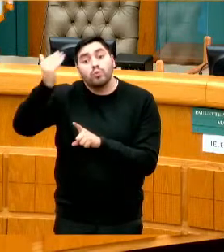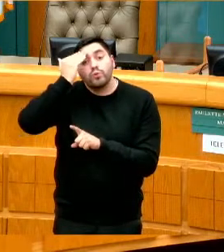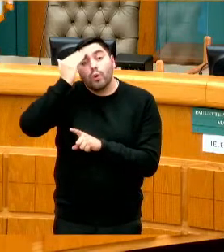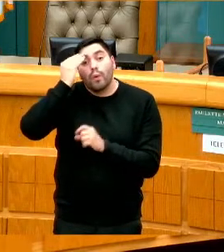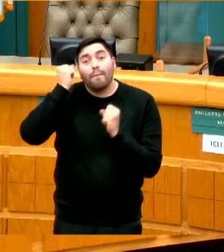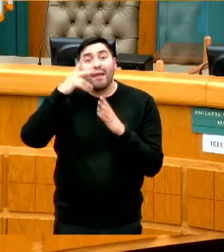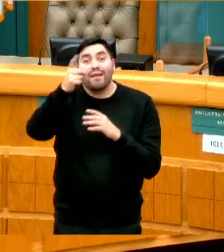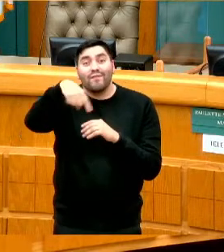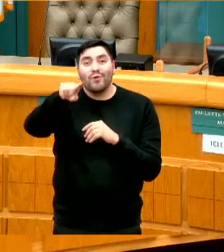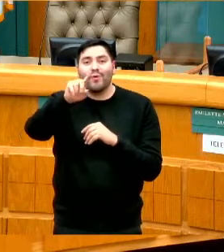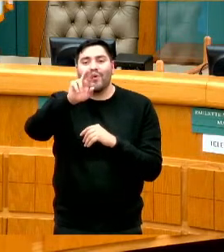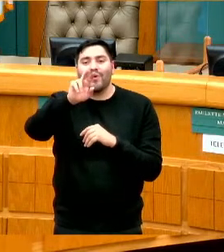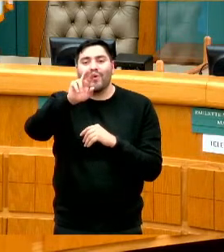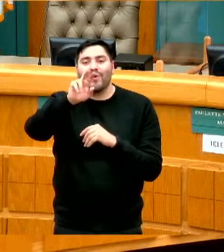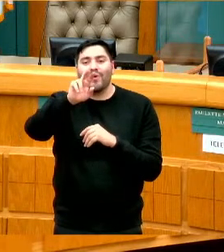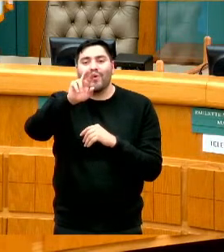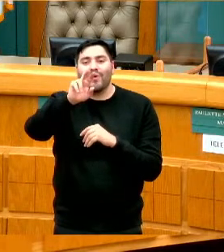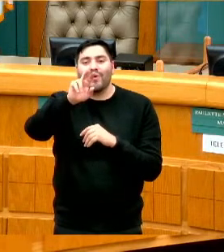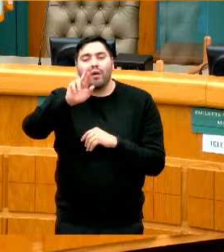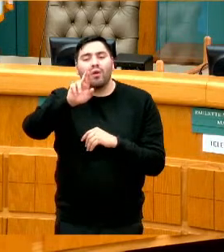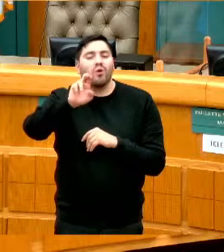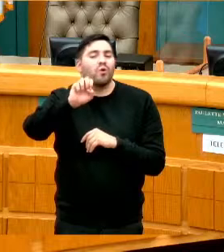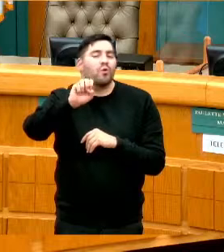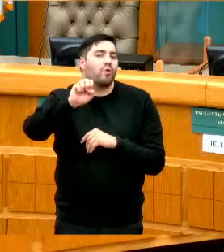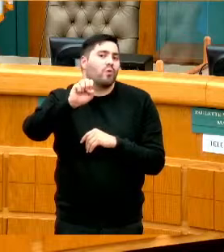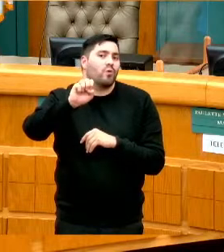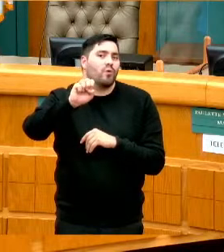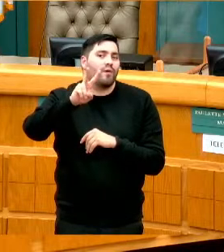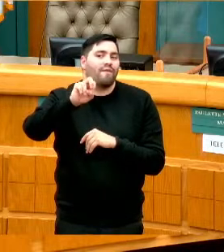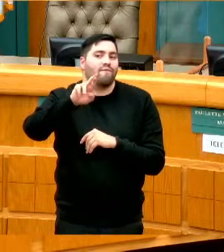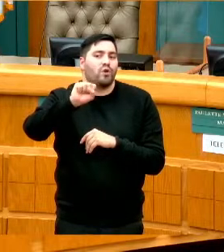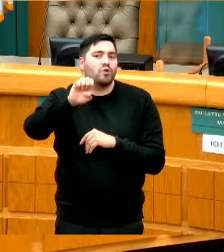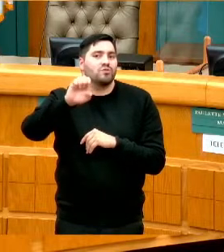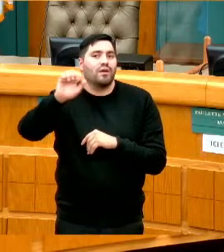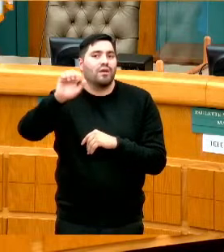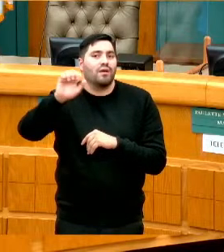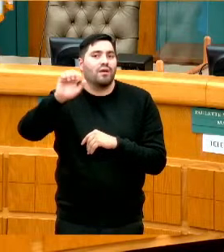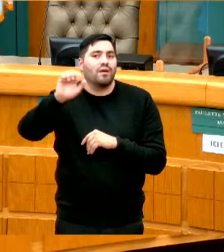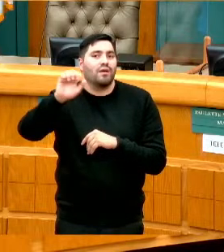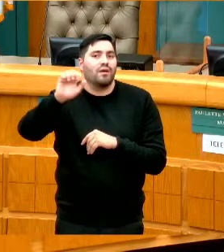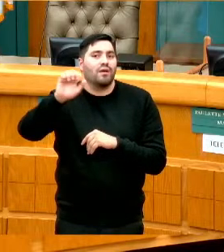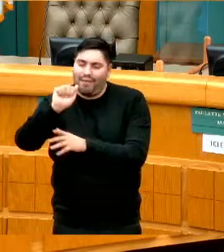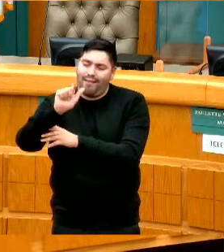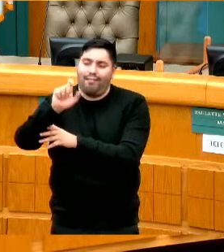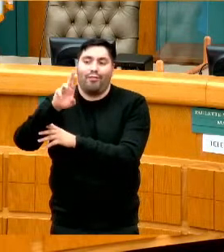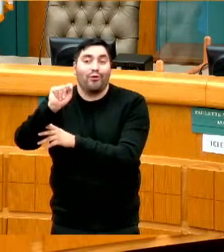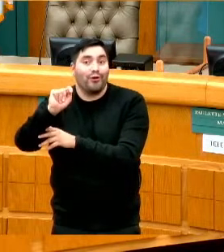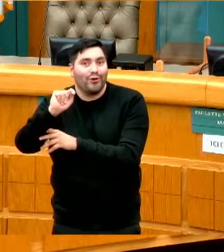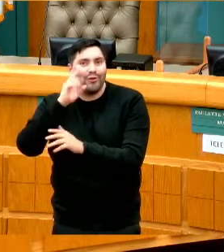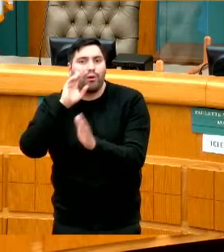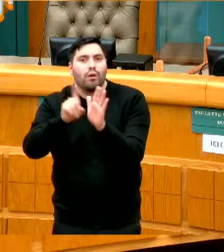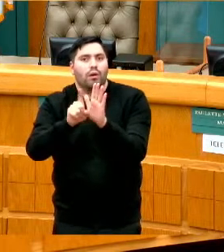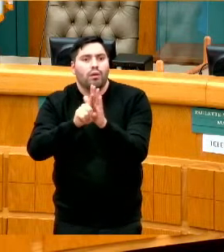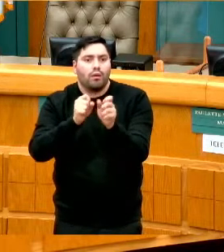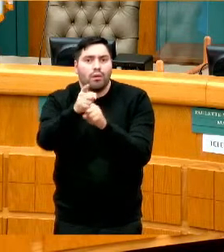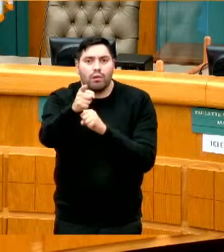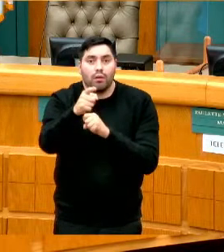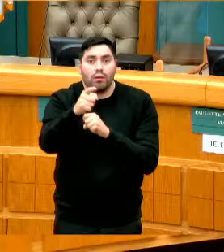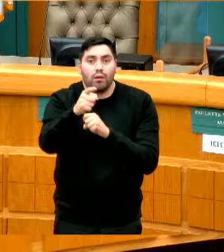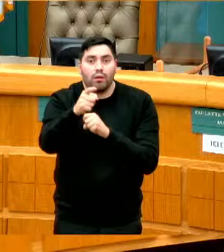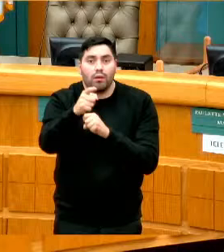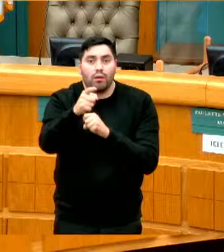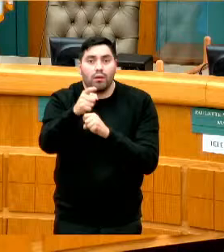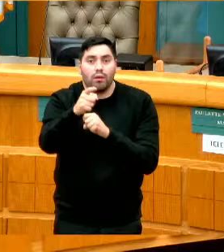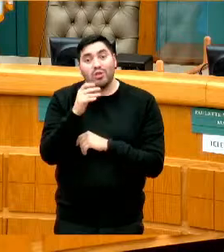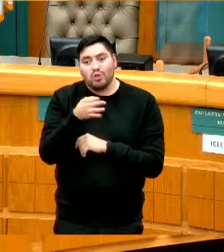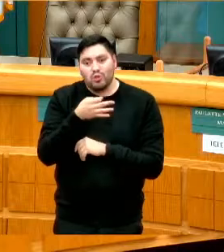a reverse alert for sooner than the recommended 28 days for your second shot. Moderna's second